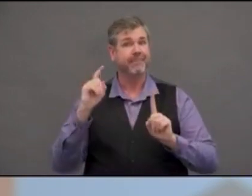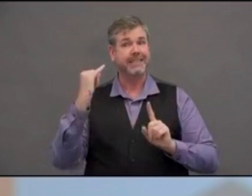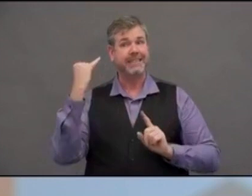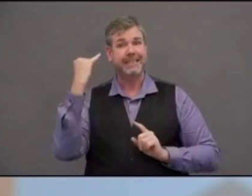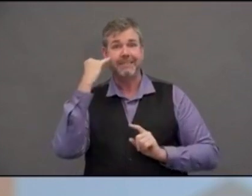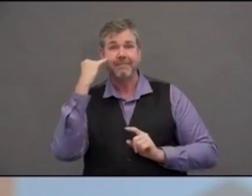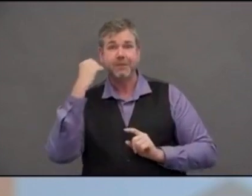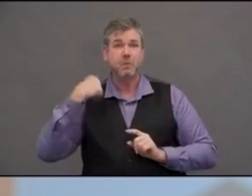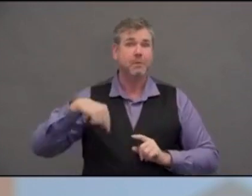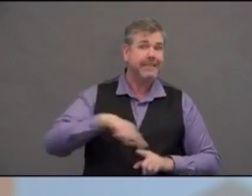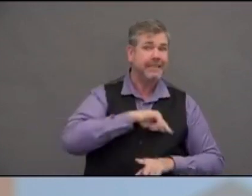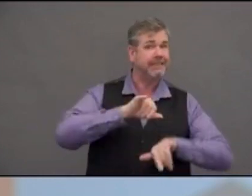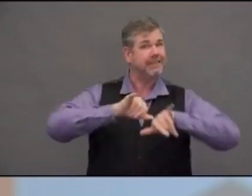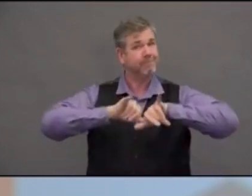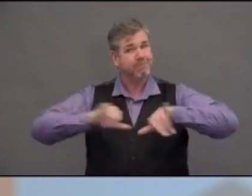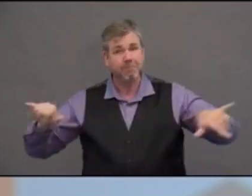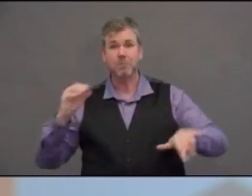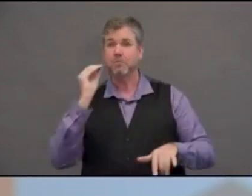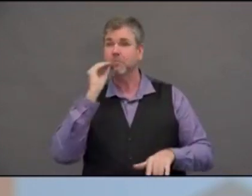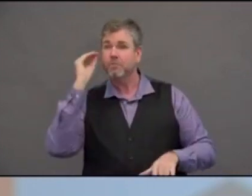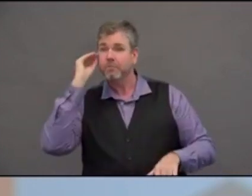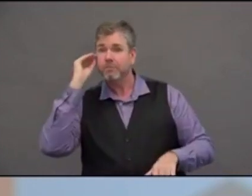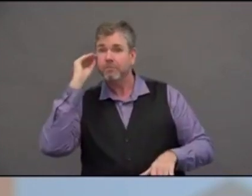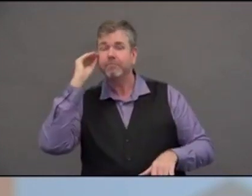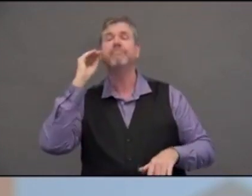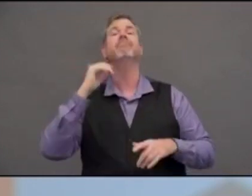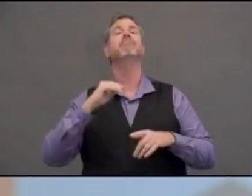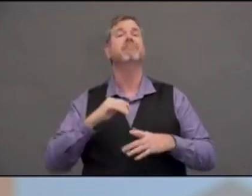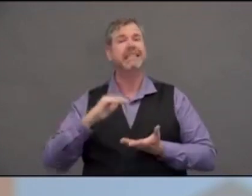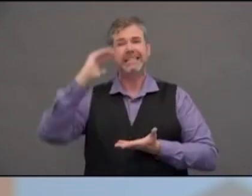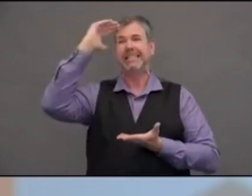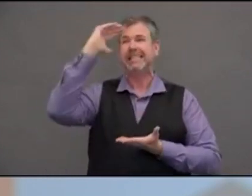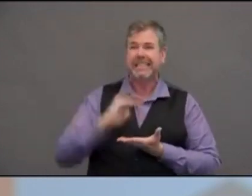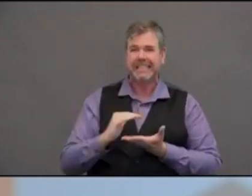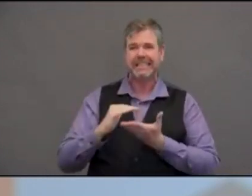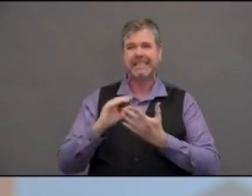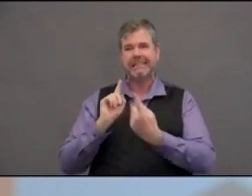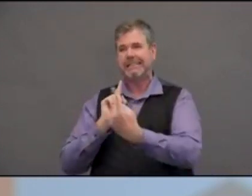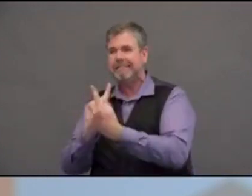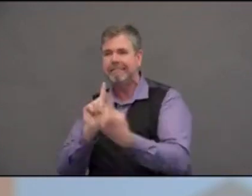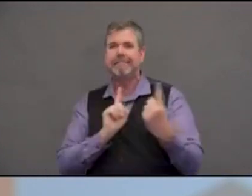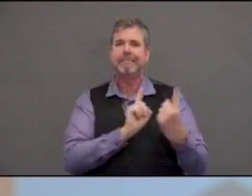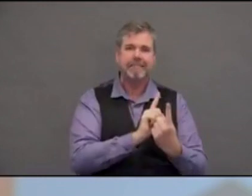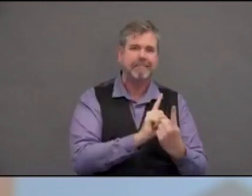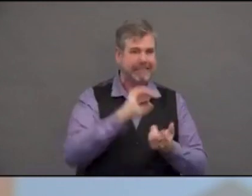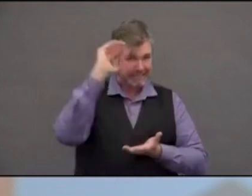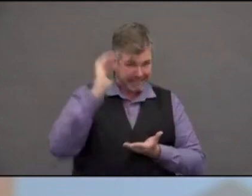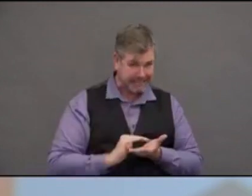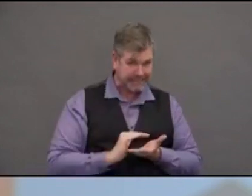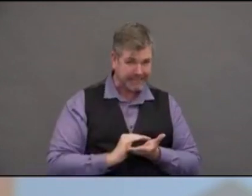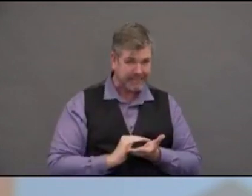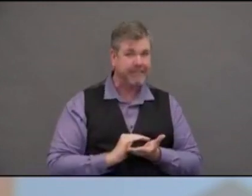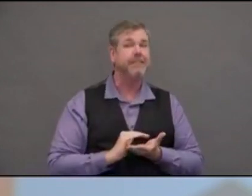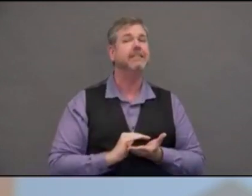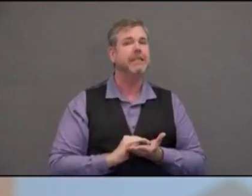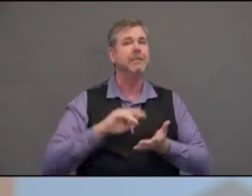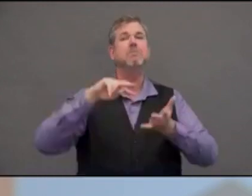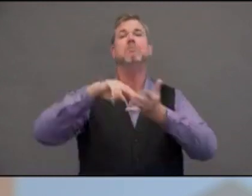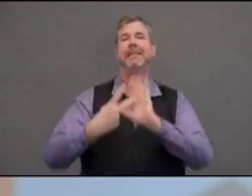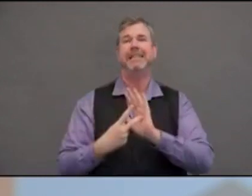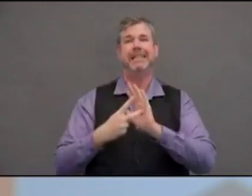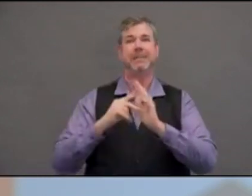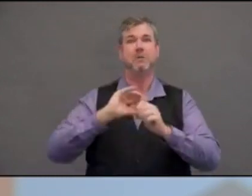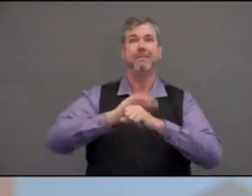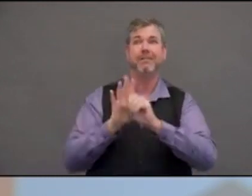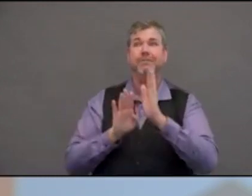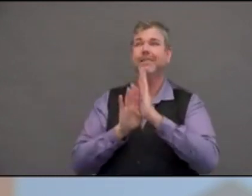and reducing contacts. All that reduction of contacts helps to slow the transmission of the virus through our community. So thank you for that.